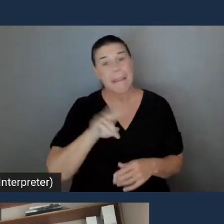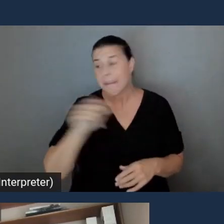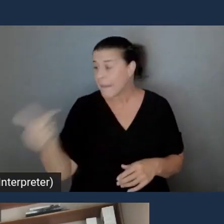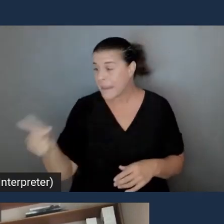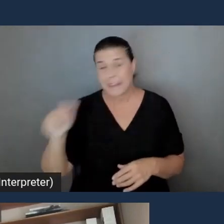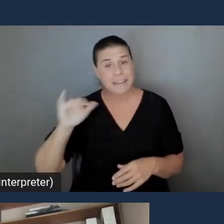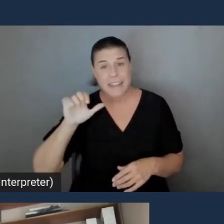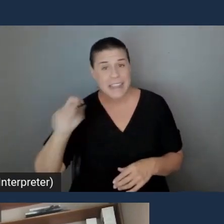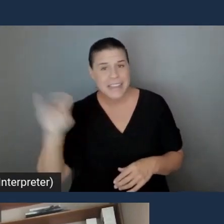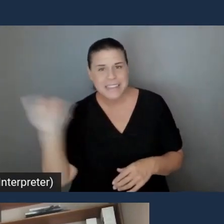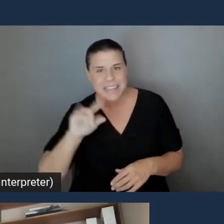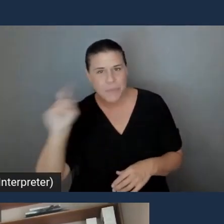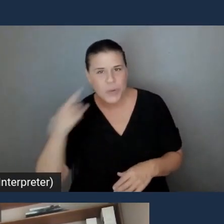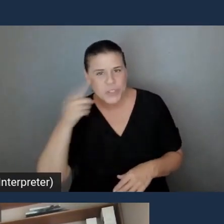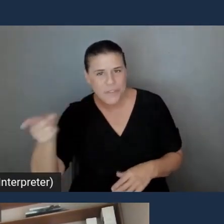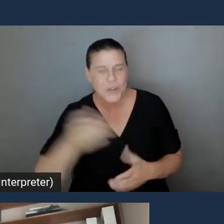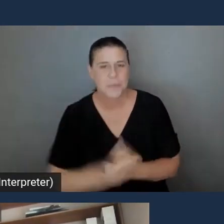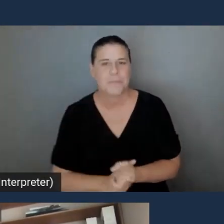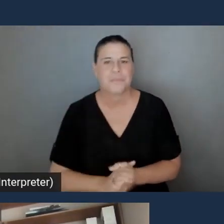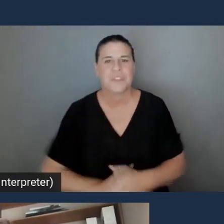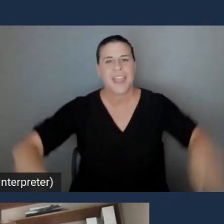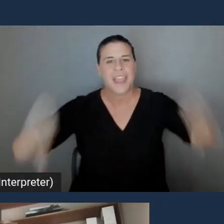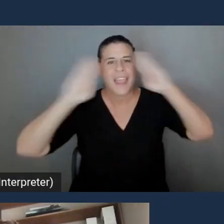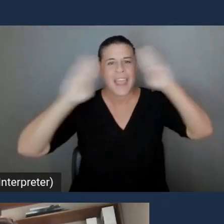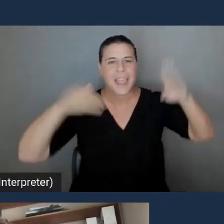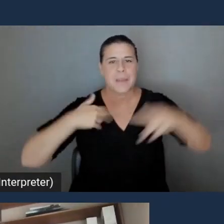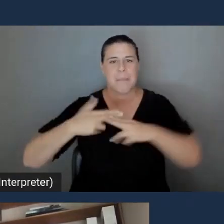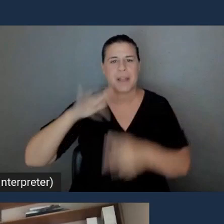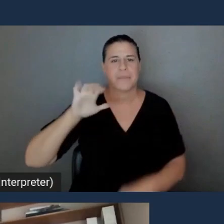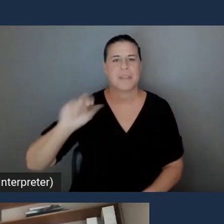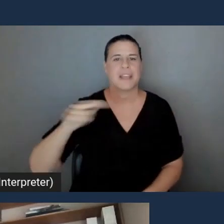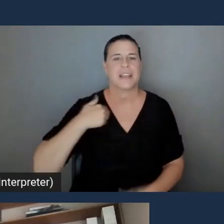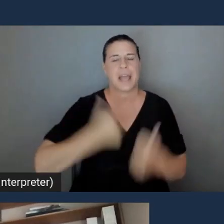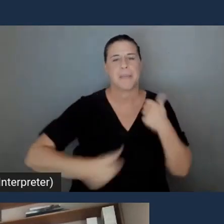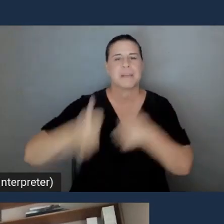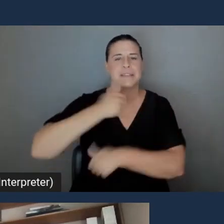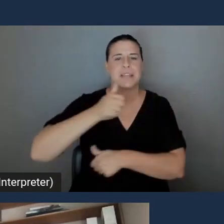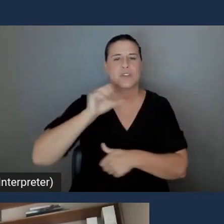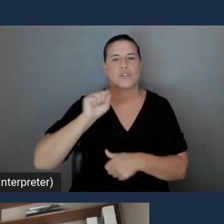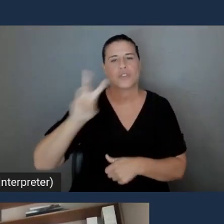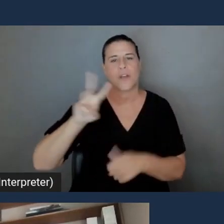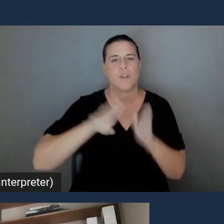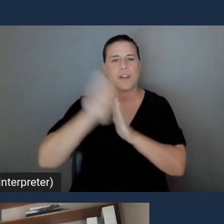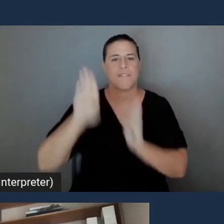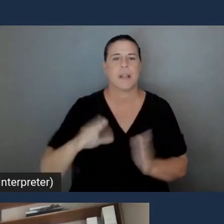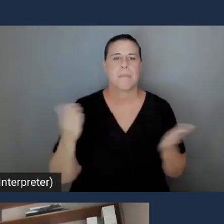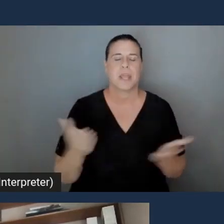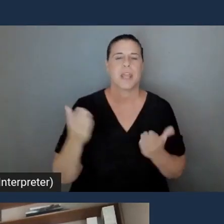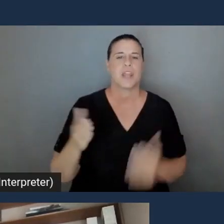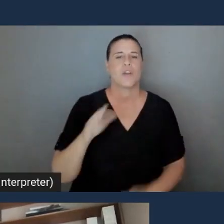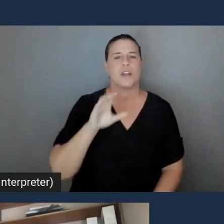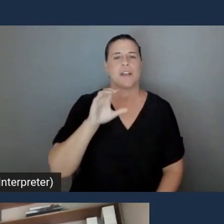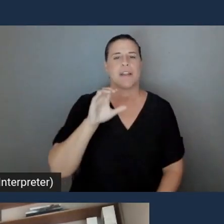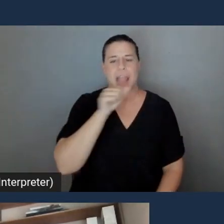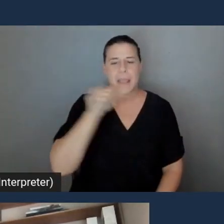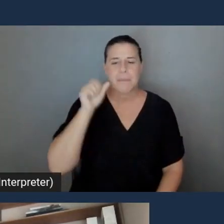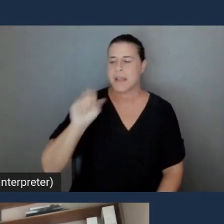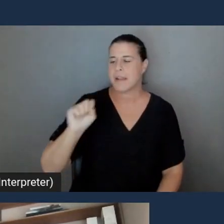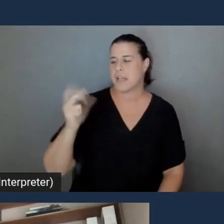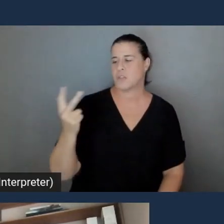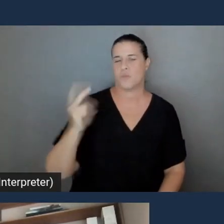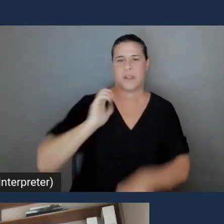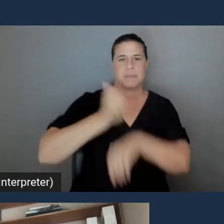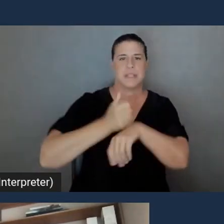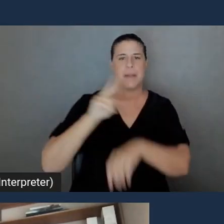Ian, the same questions for you. Hey folks, my name is Ian McGarry. I'm a senior software development manager at Amazon S3. I'm based in